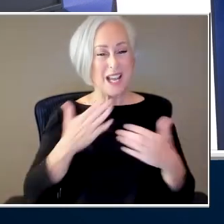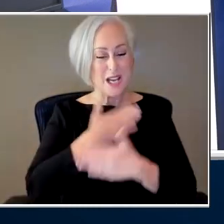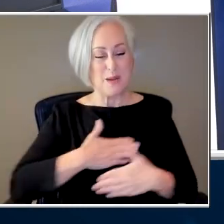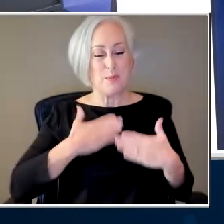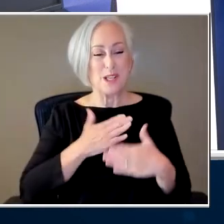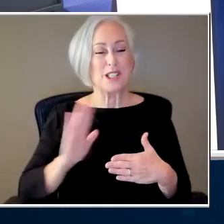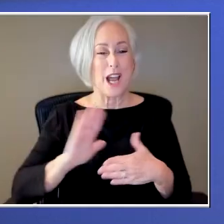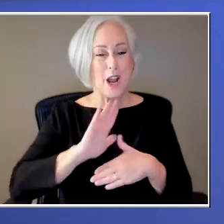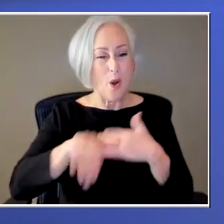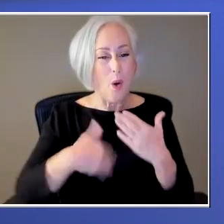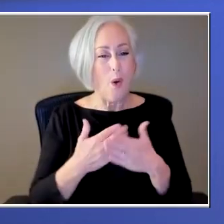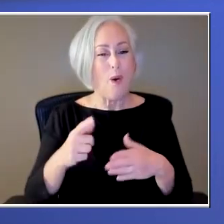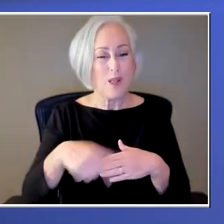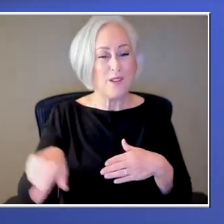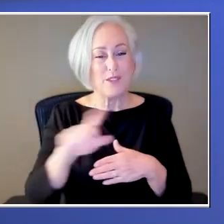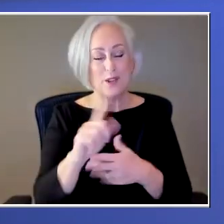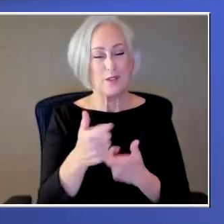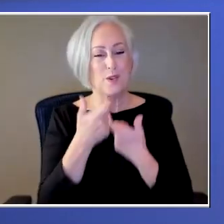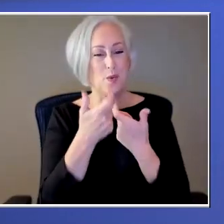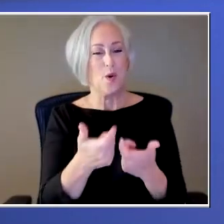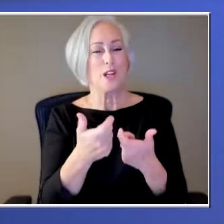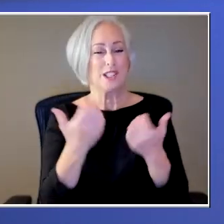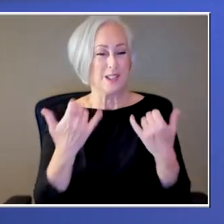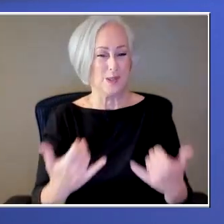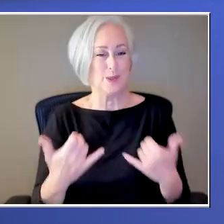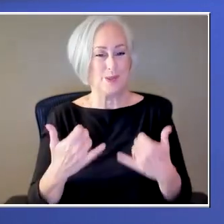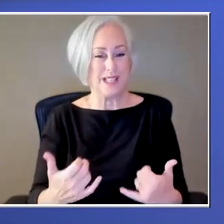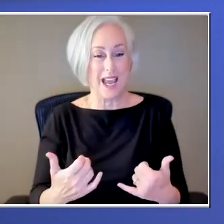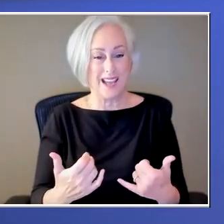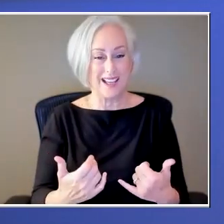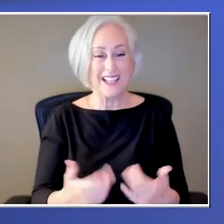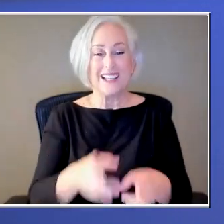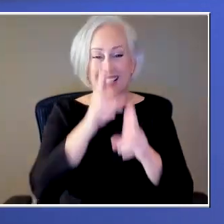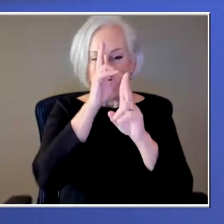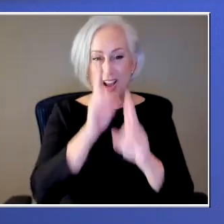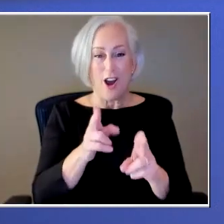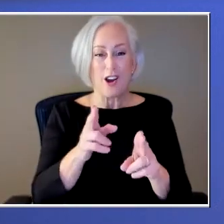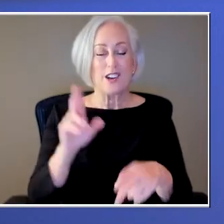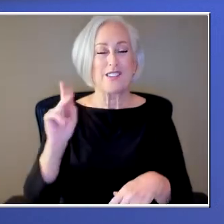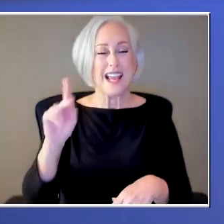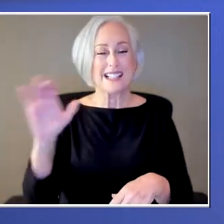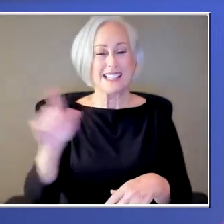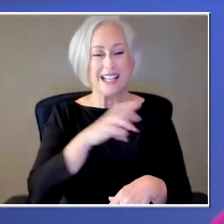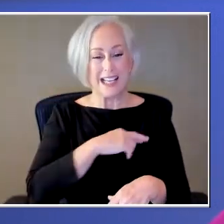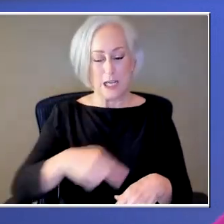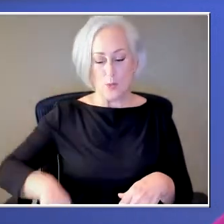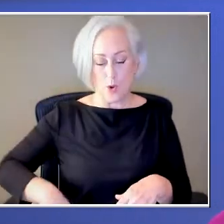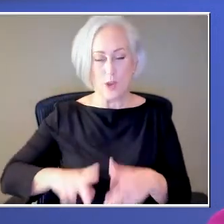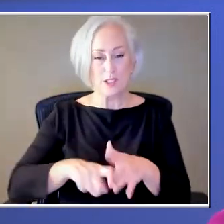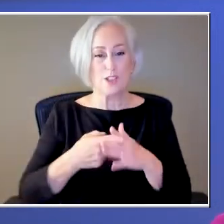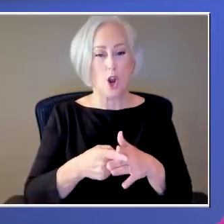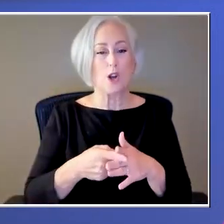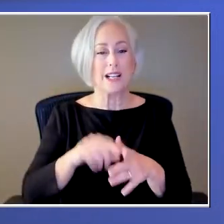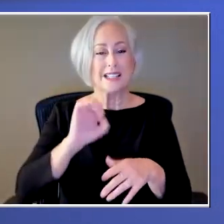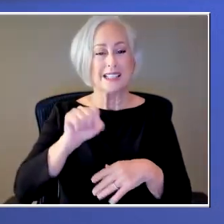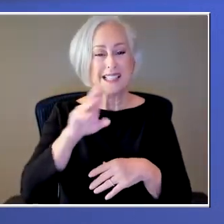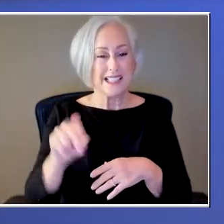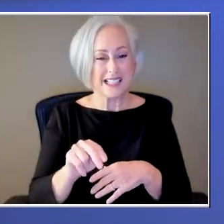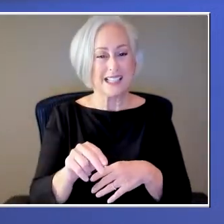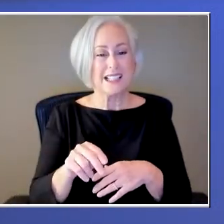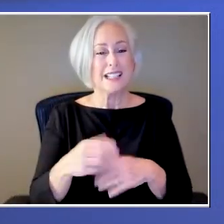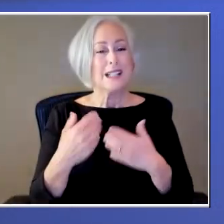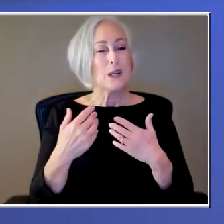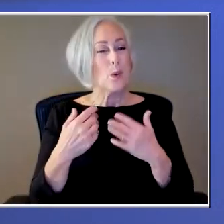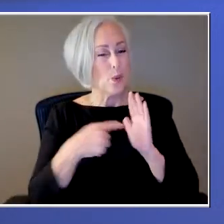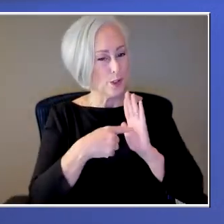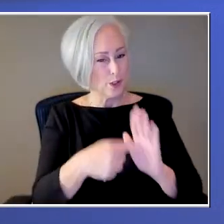we thank all of our viewers for being with us today. In honor of the Kansas City Royals starting off their season, we will leave you today with some photos from